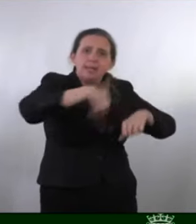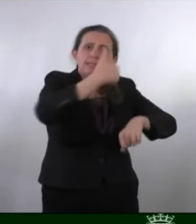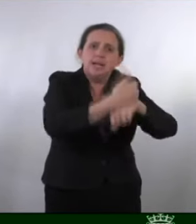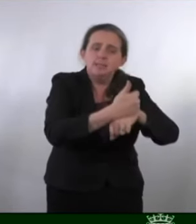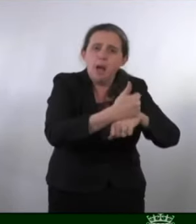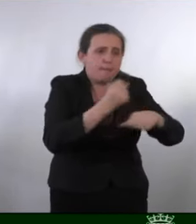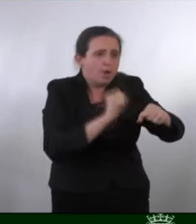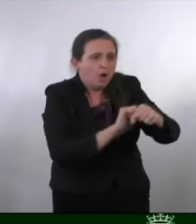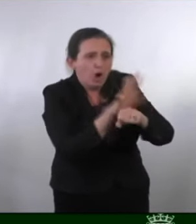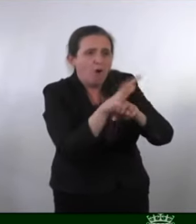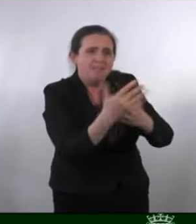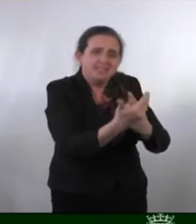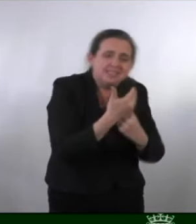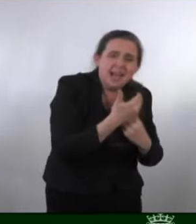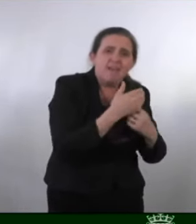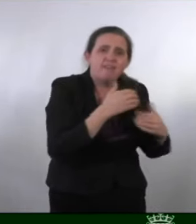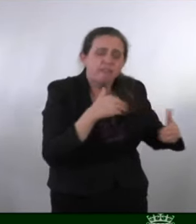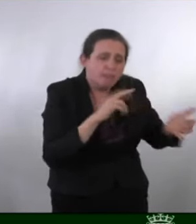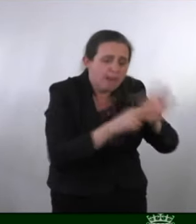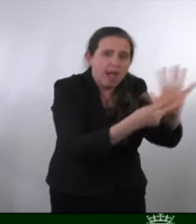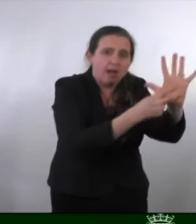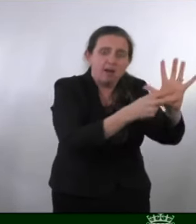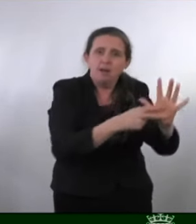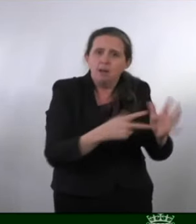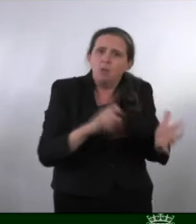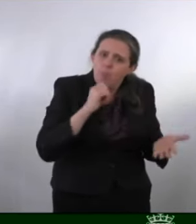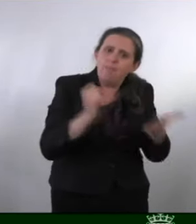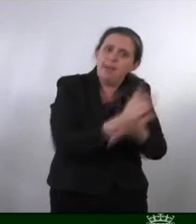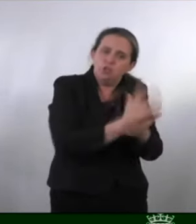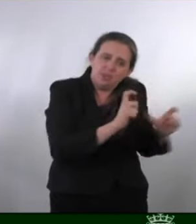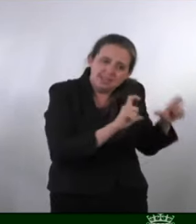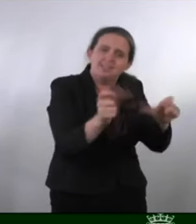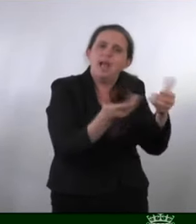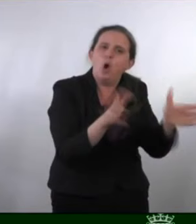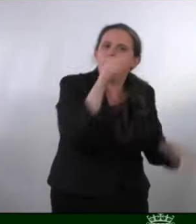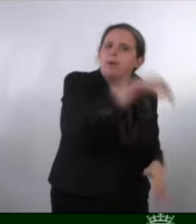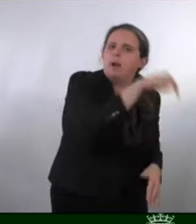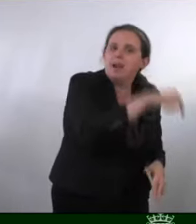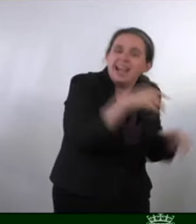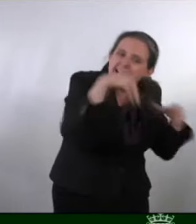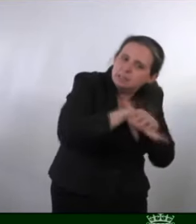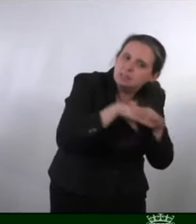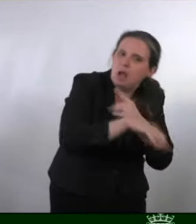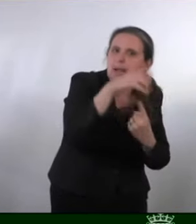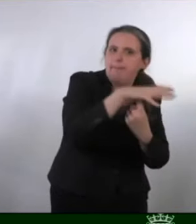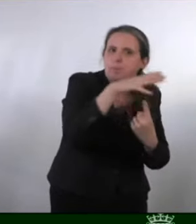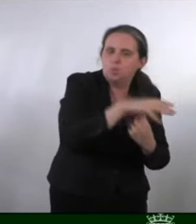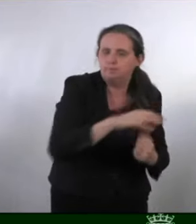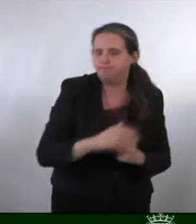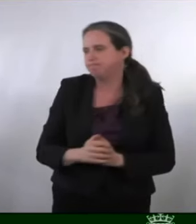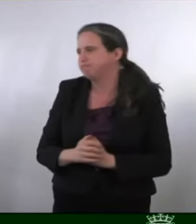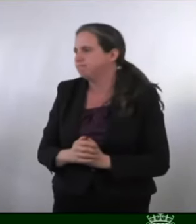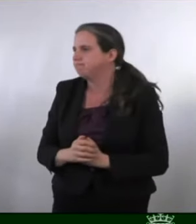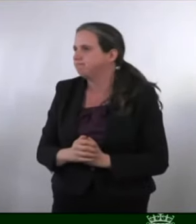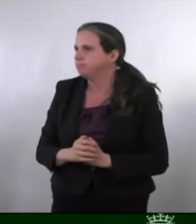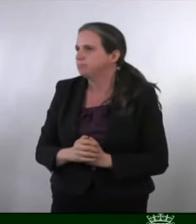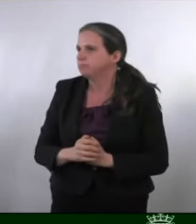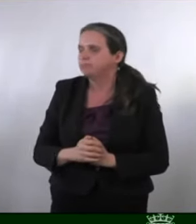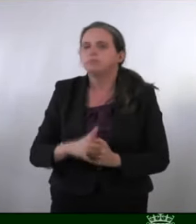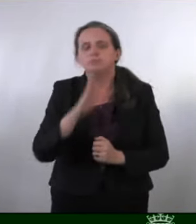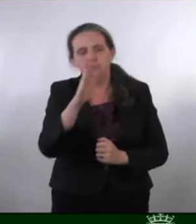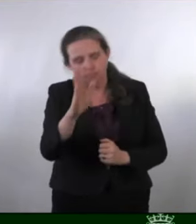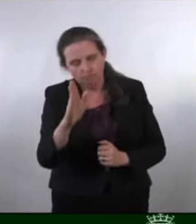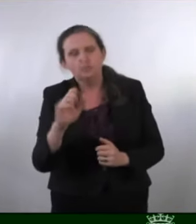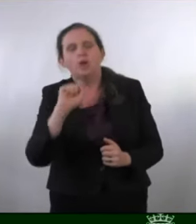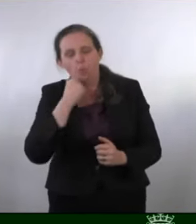honourable friend exactly that assurance, and not least as in all tiers, gyms will be able to be open, and I recognise the